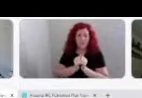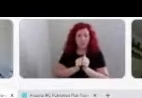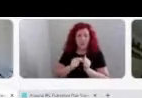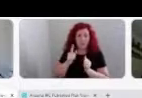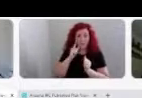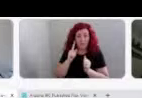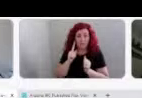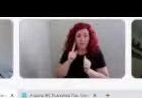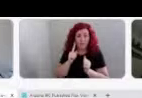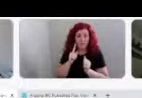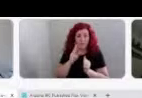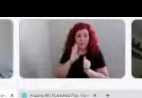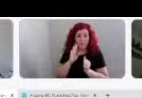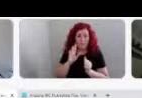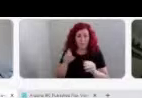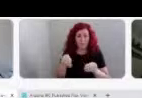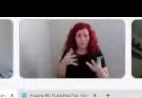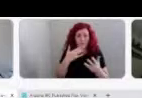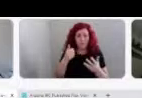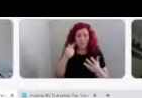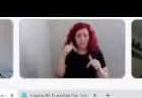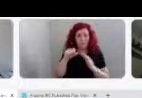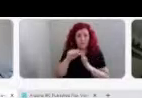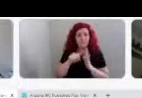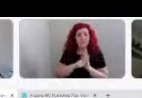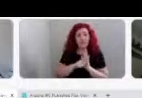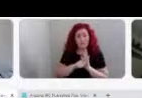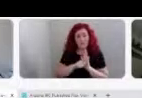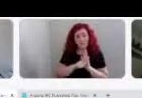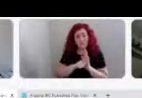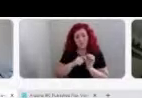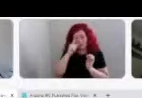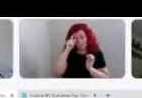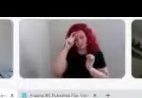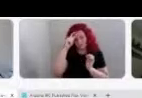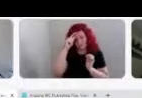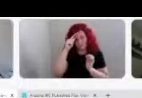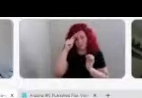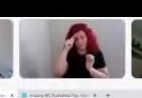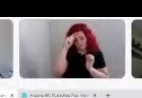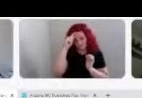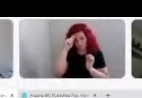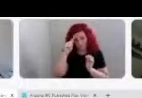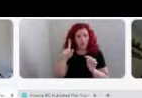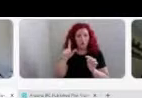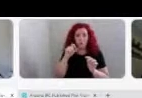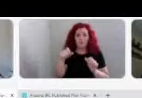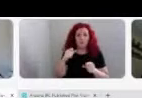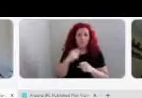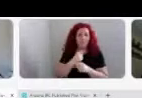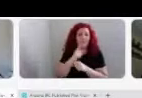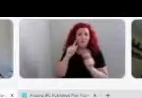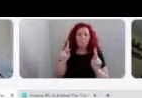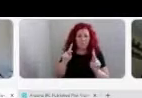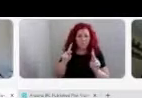it brings out the the best in this state makes it so that um elected officials that you have to fight for people's votes and it makes it so that any